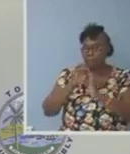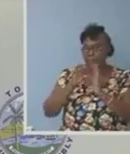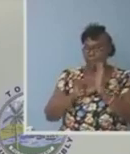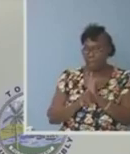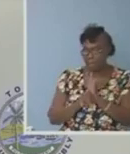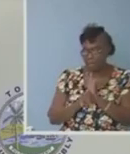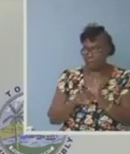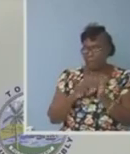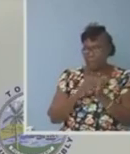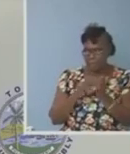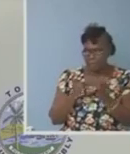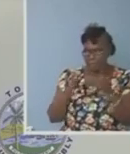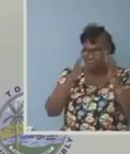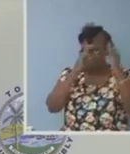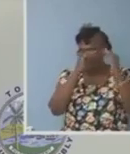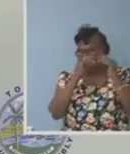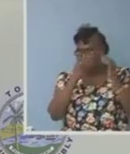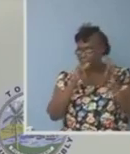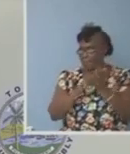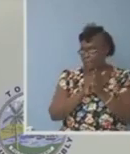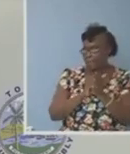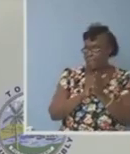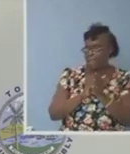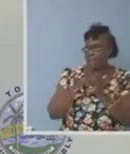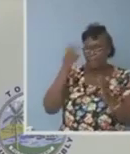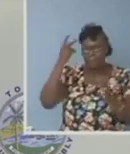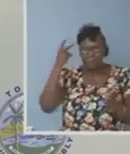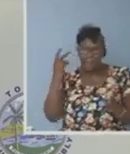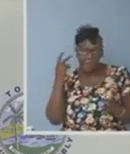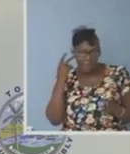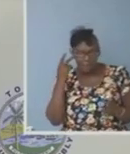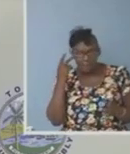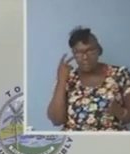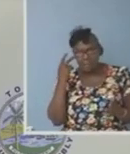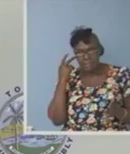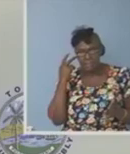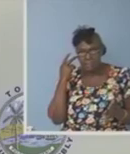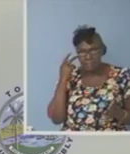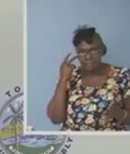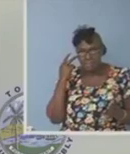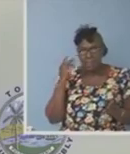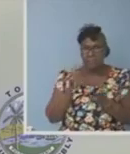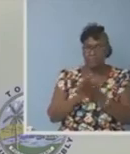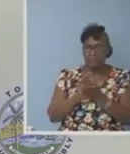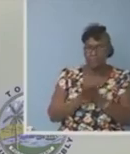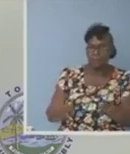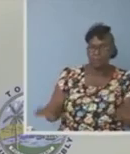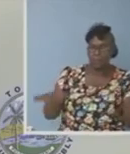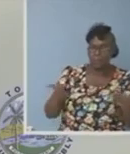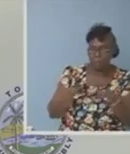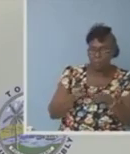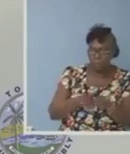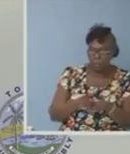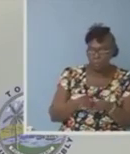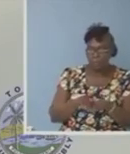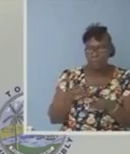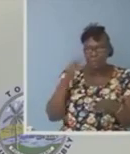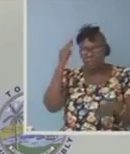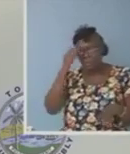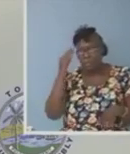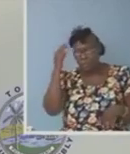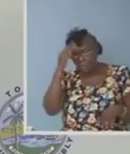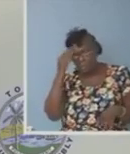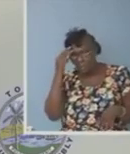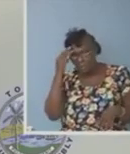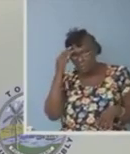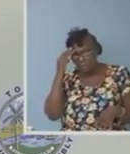is expected that parents may be a bit apprehensive about the extended closure of schools and might be wondering what all